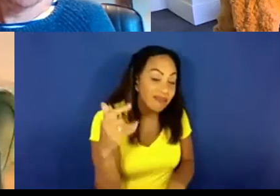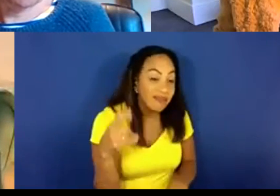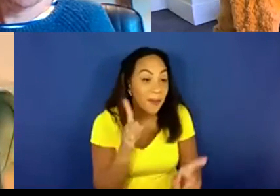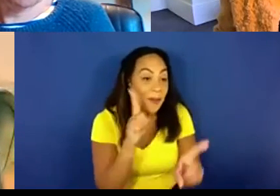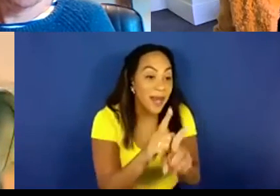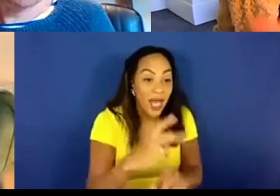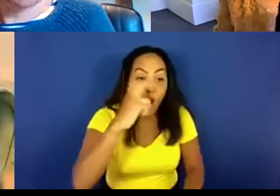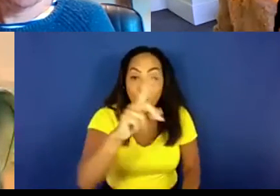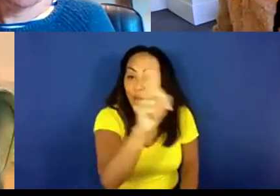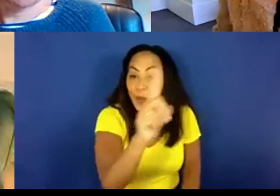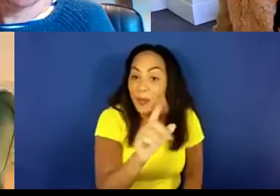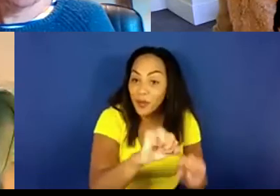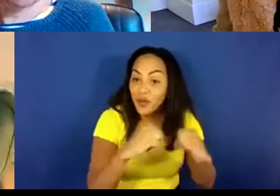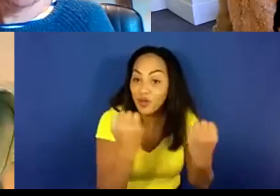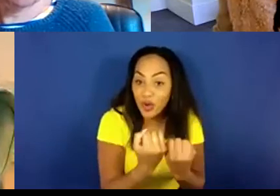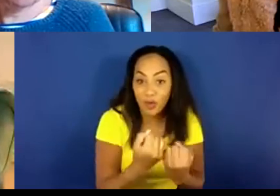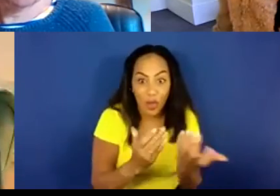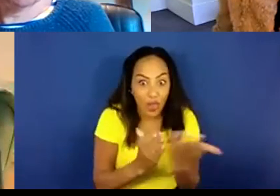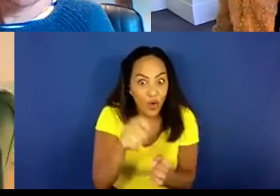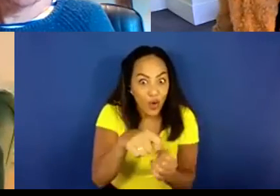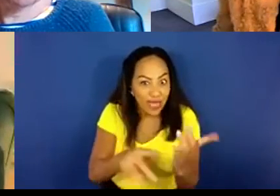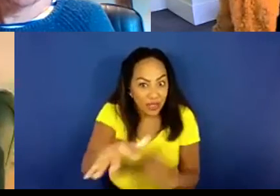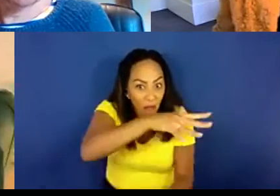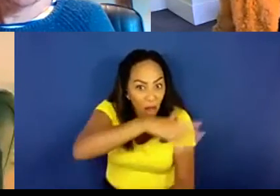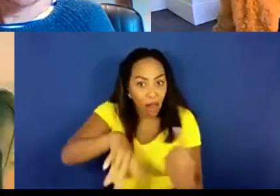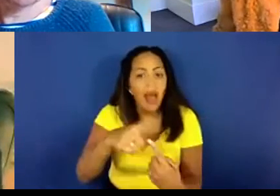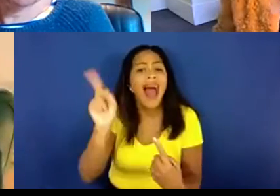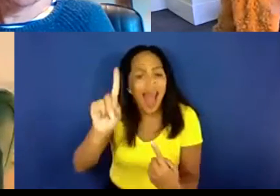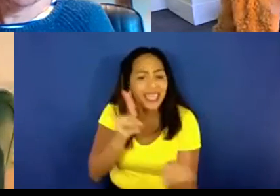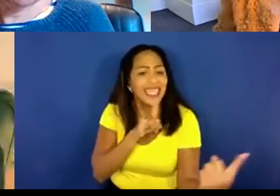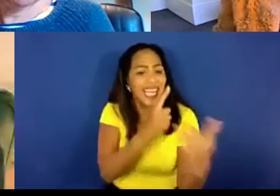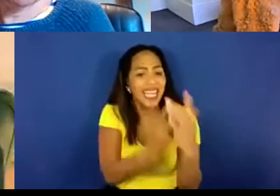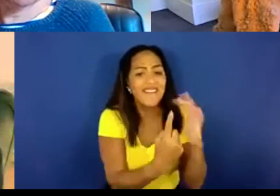Bristol and individuals as well. So that was important, I think, in terms of